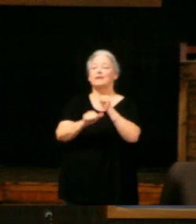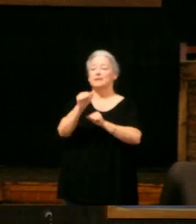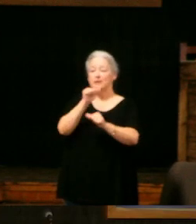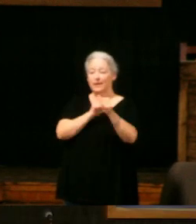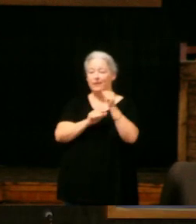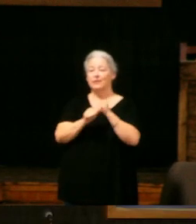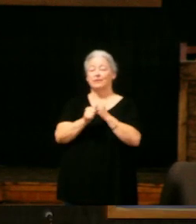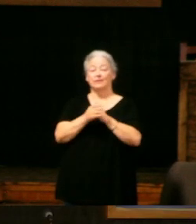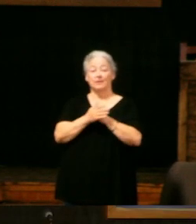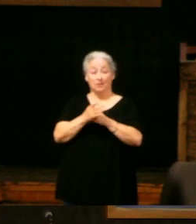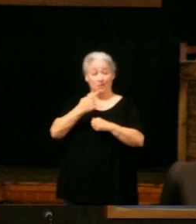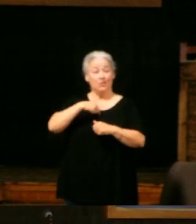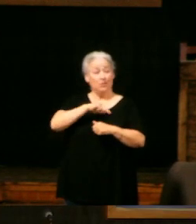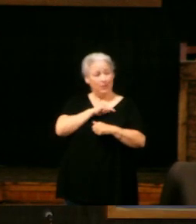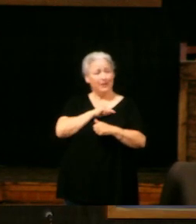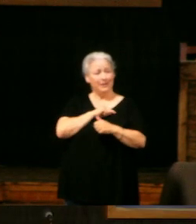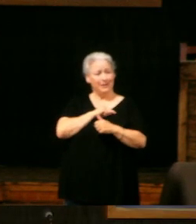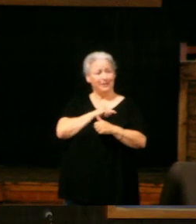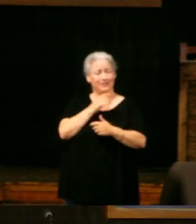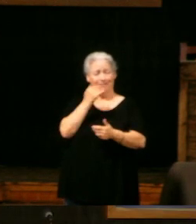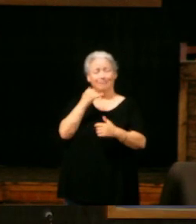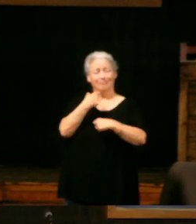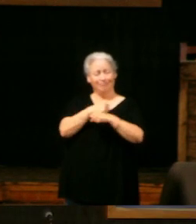we have a flaw.